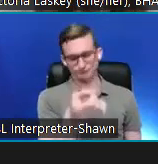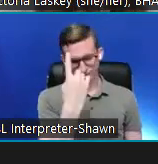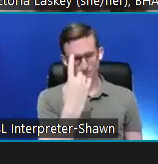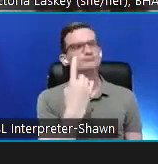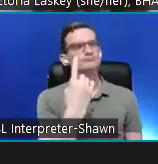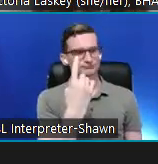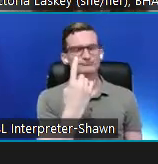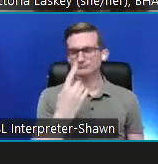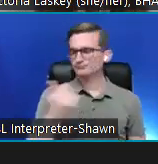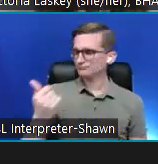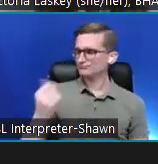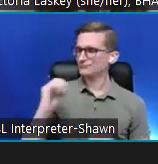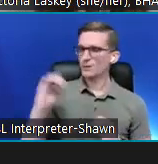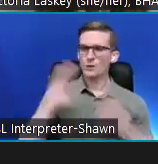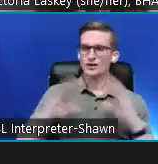no worries.